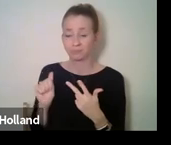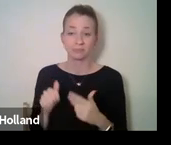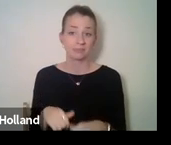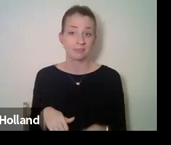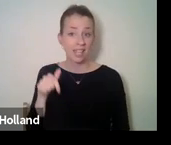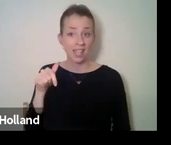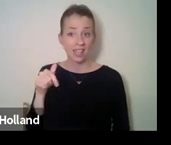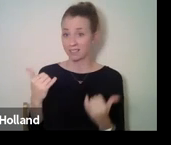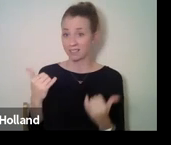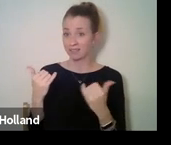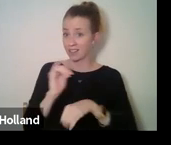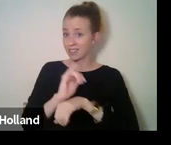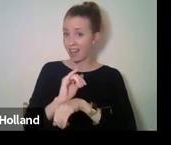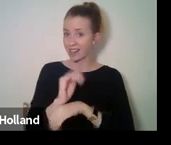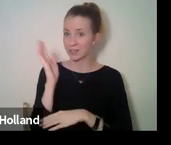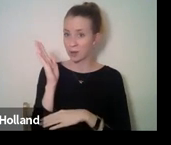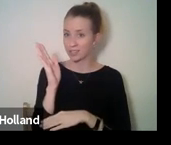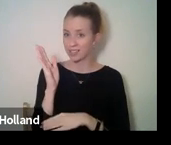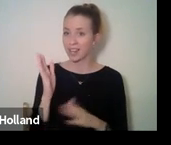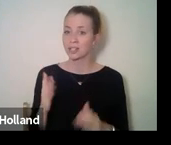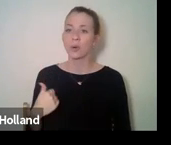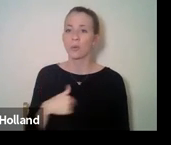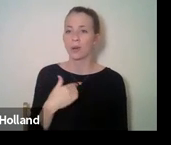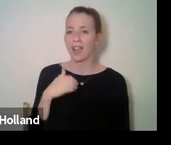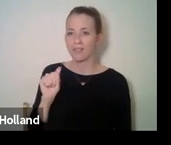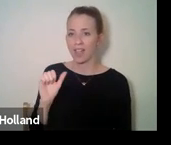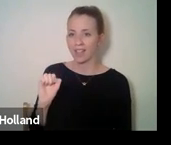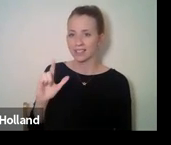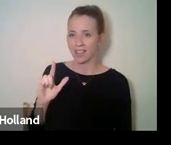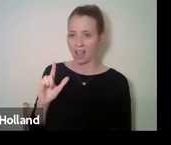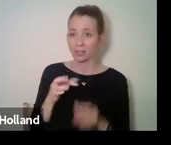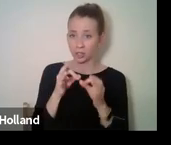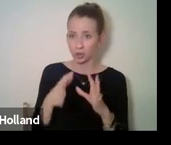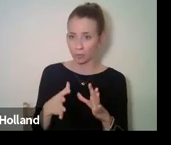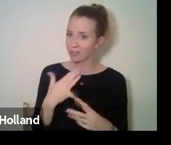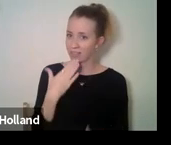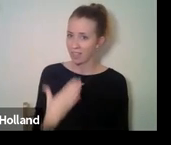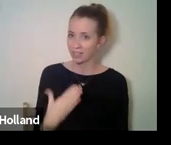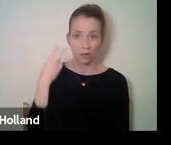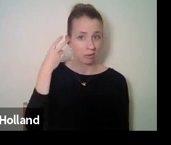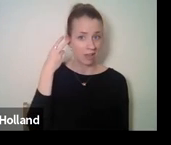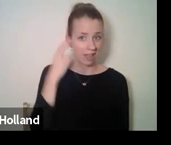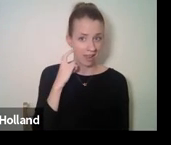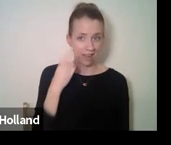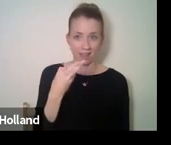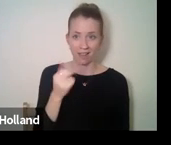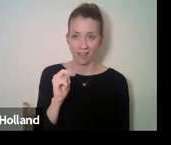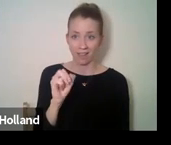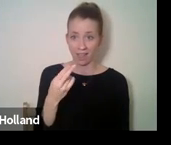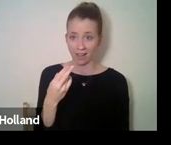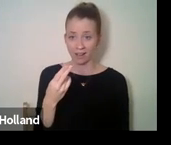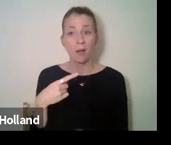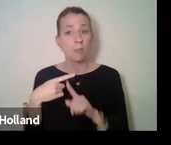presentation, we have an ASL interpreter. Thank you, Hannah. And we have a Spanish